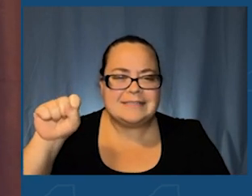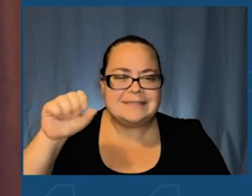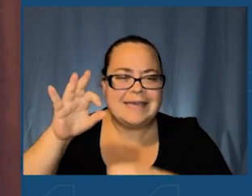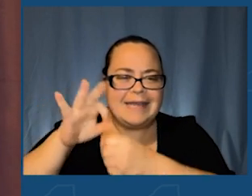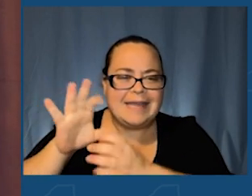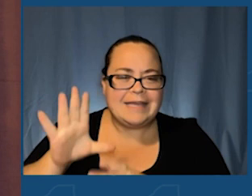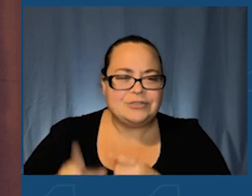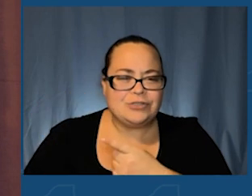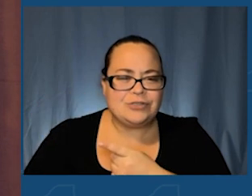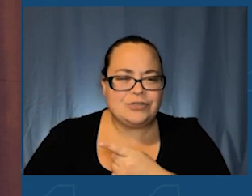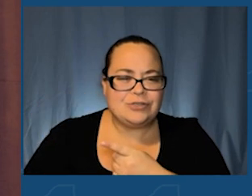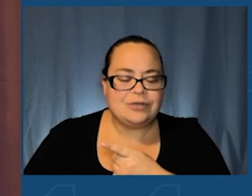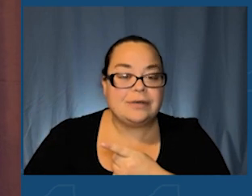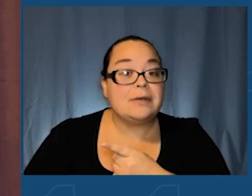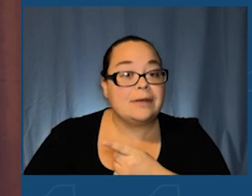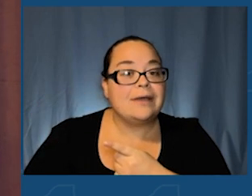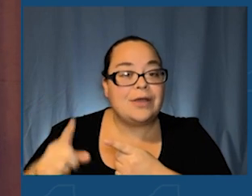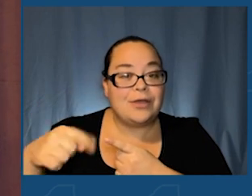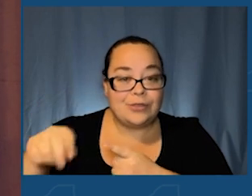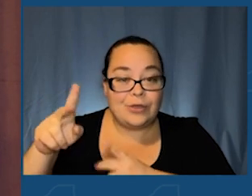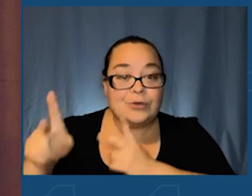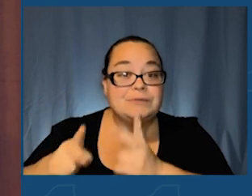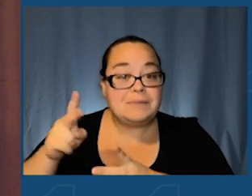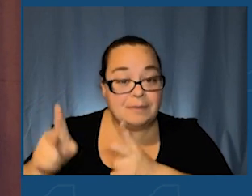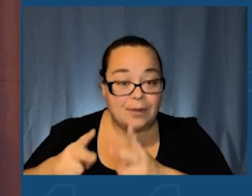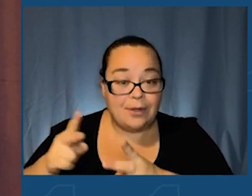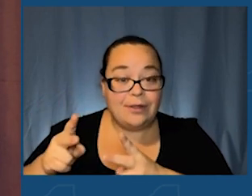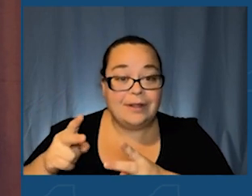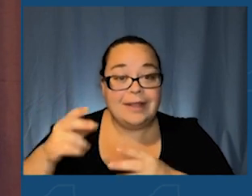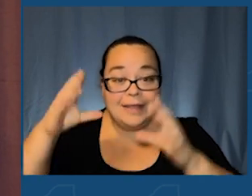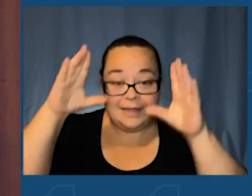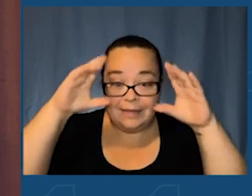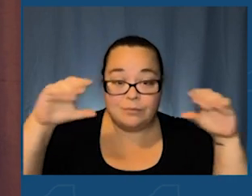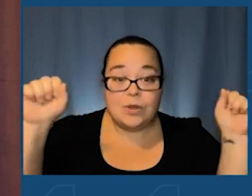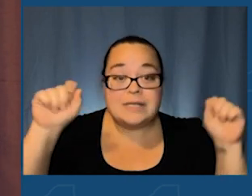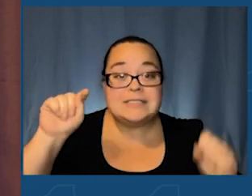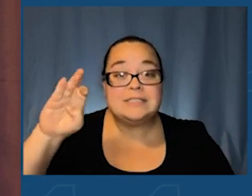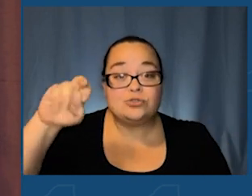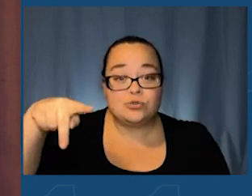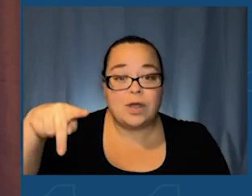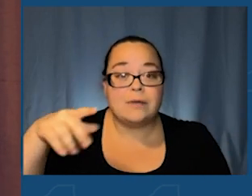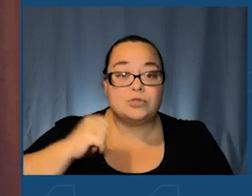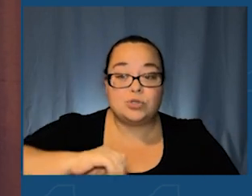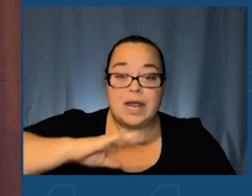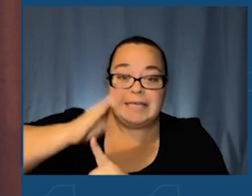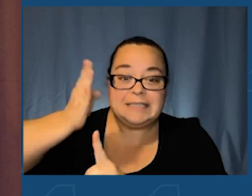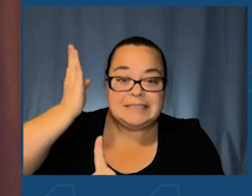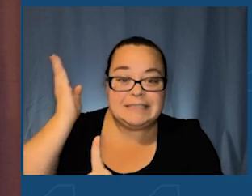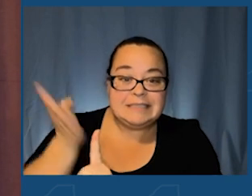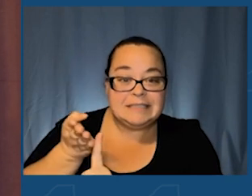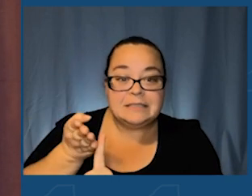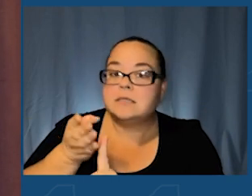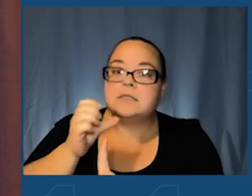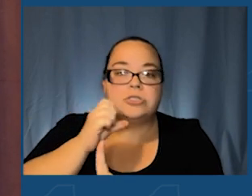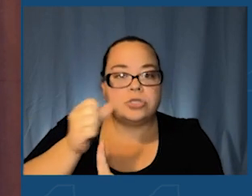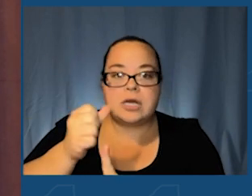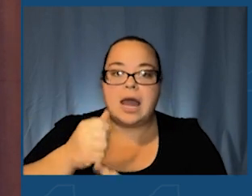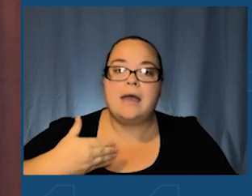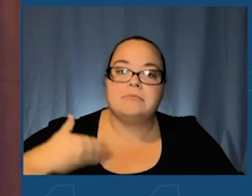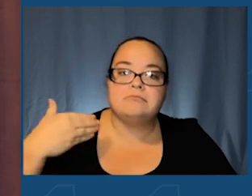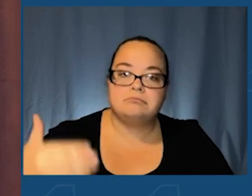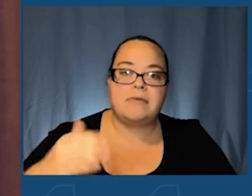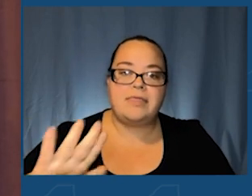the president at the time, President Trump, was trying to persuade to not fulfill their responsibility to cast